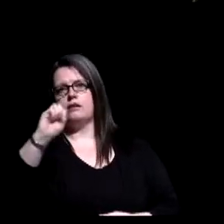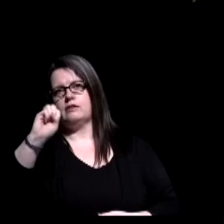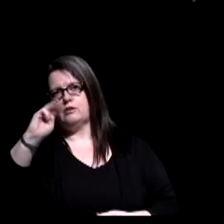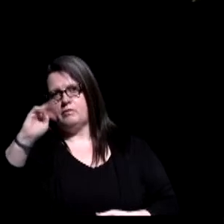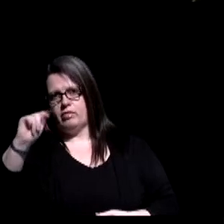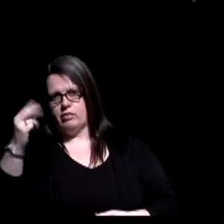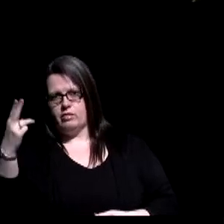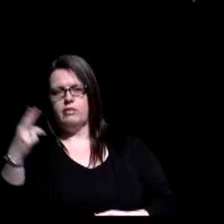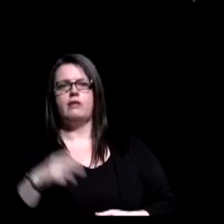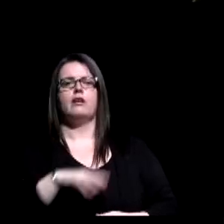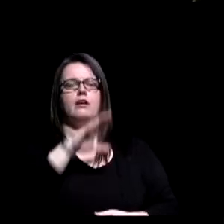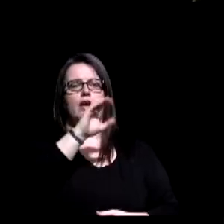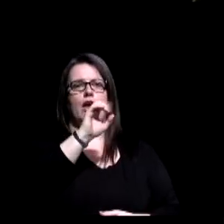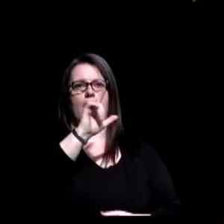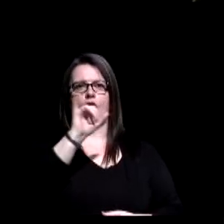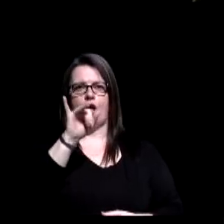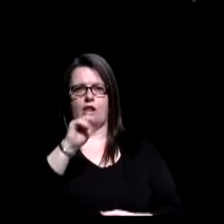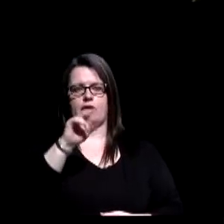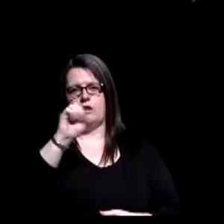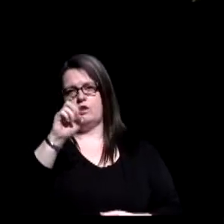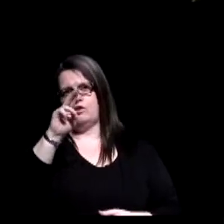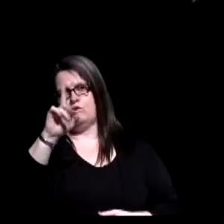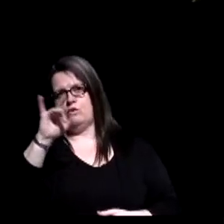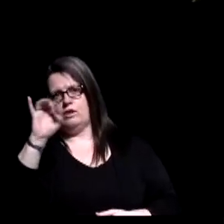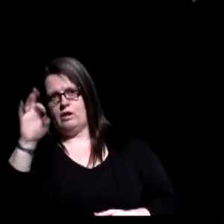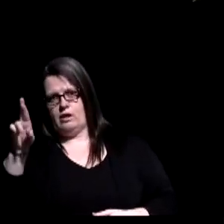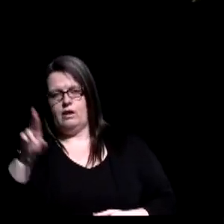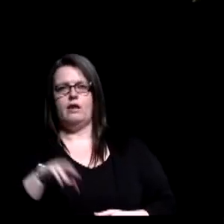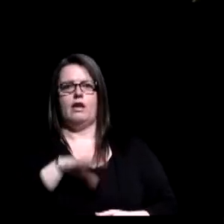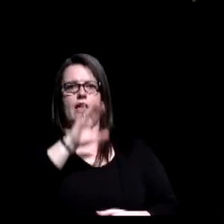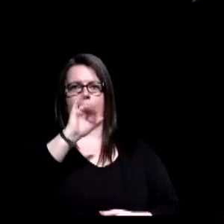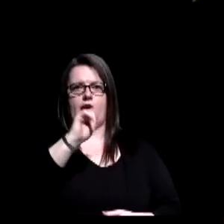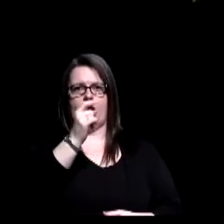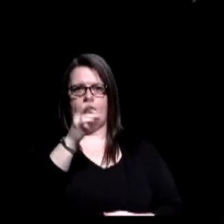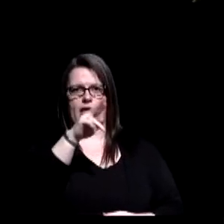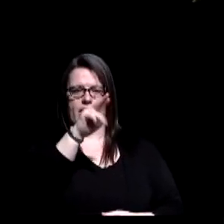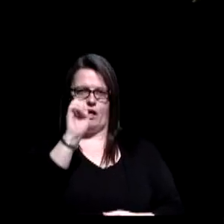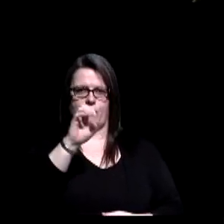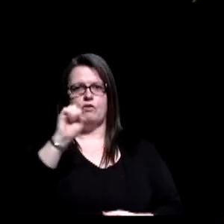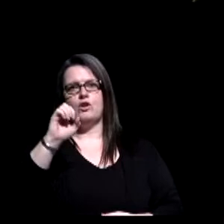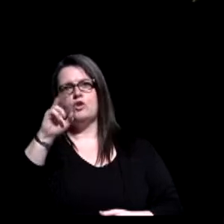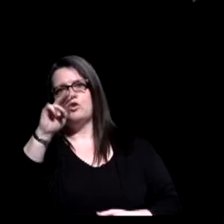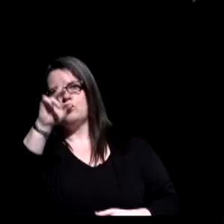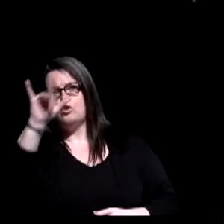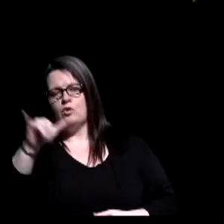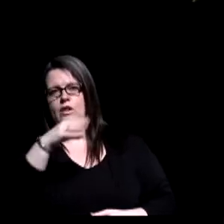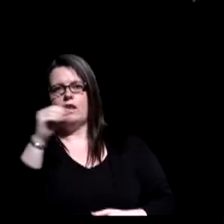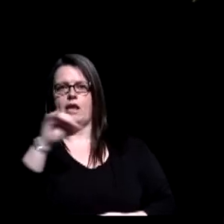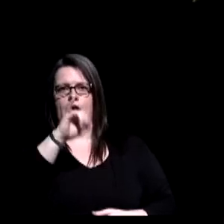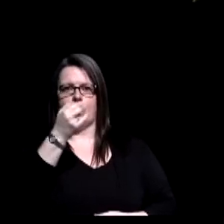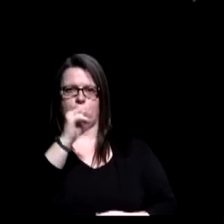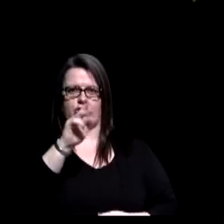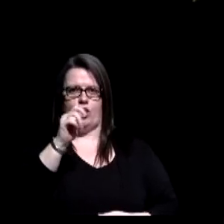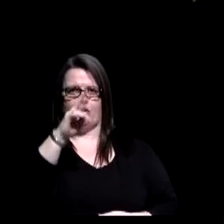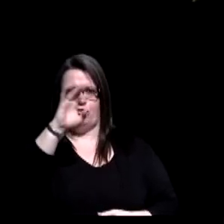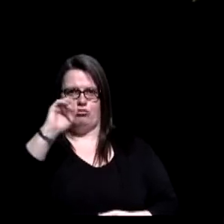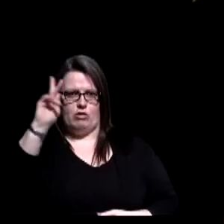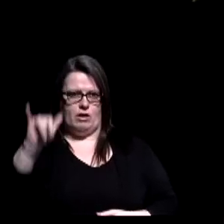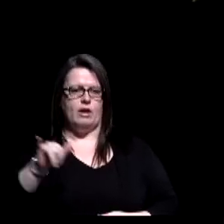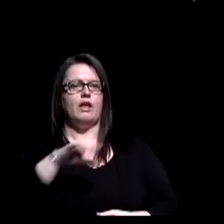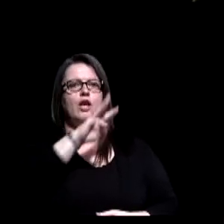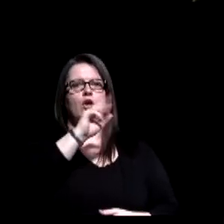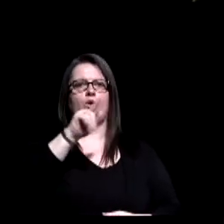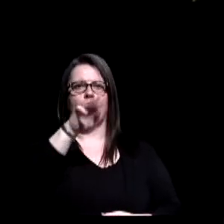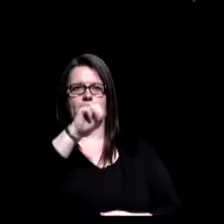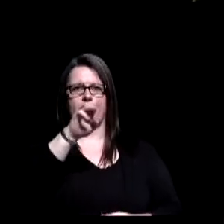Colleen Soulier, Catherine Suley, and John Trahy. William Davis, Linda